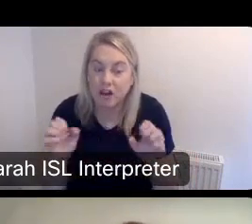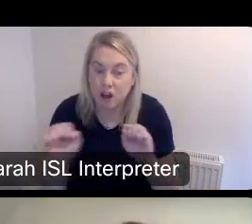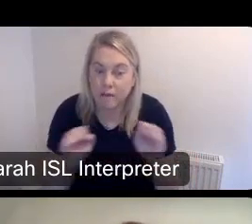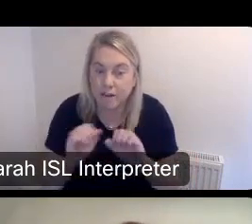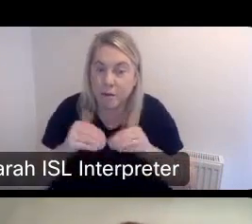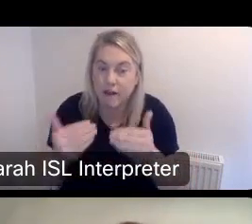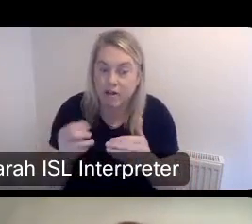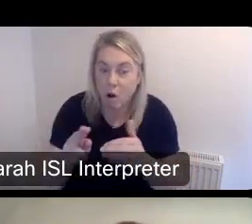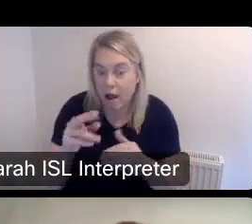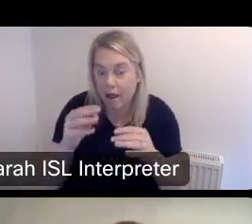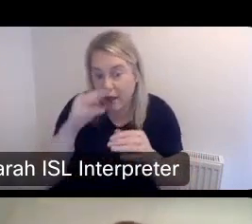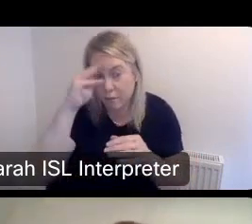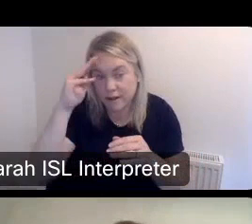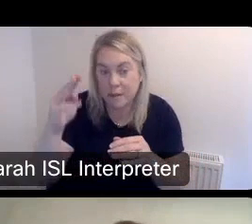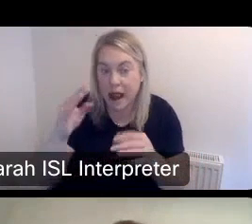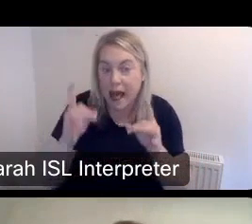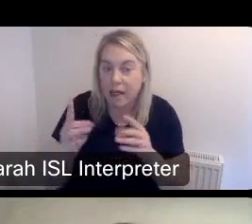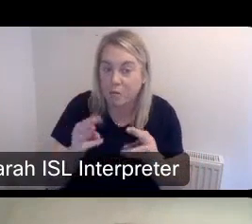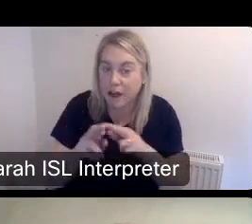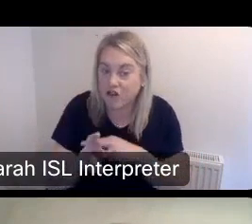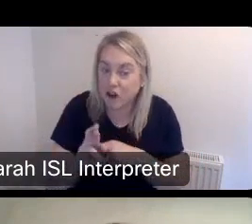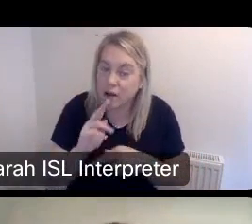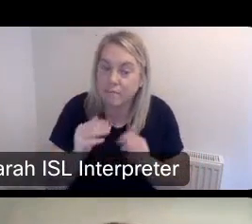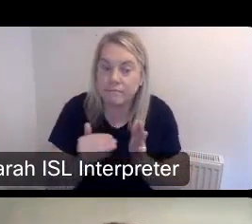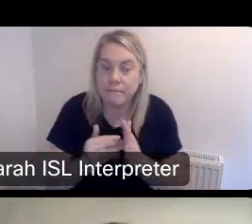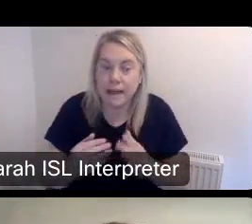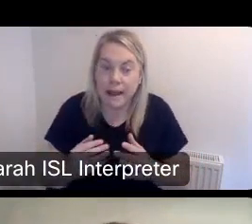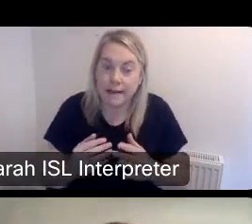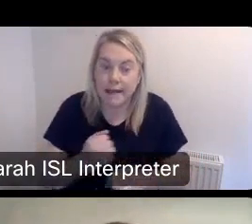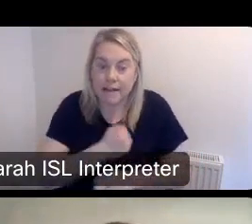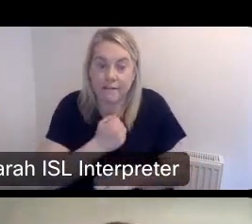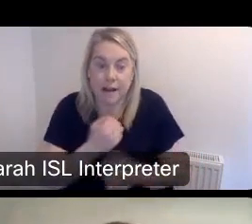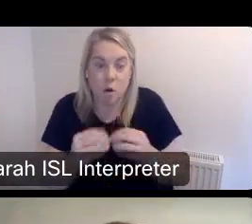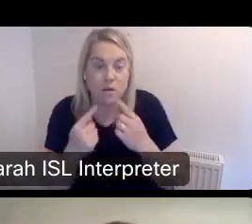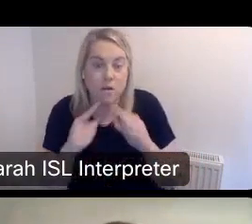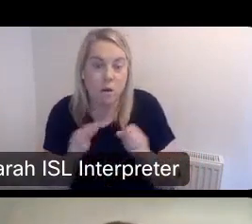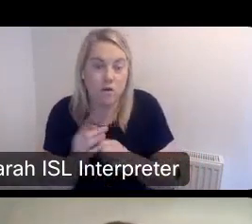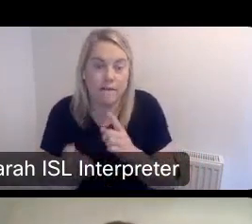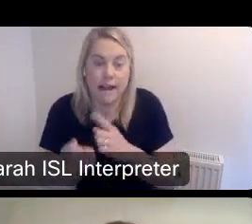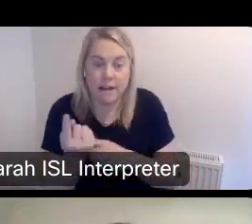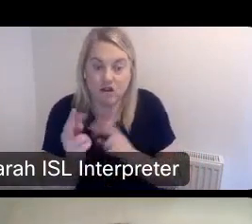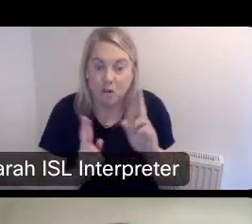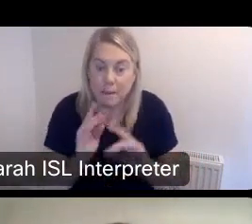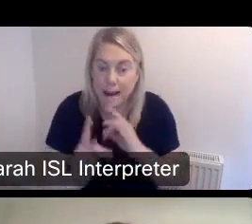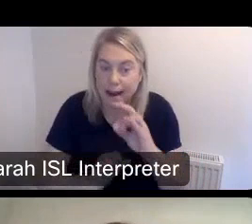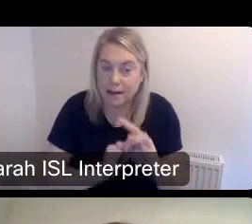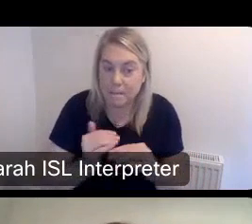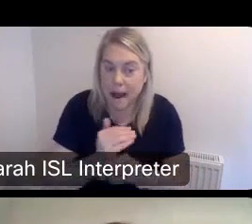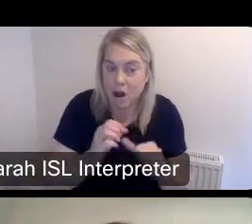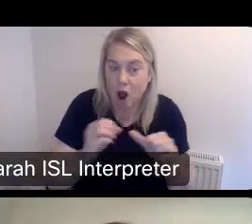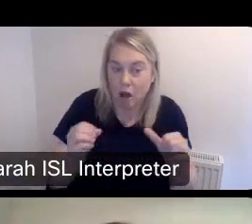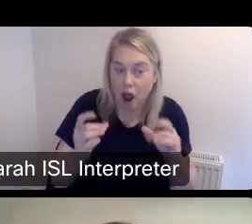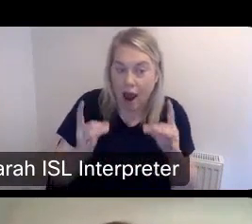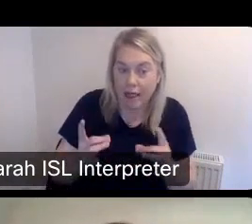service provider or the principal health practitioner is satisfied that the open disclosure of that notifiable incident should be made by another